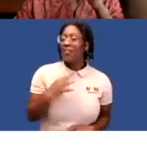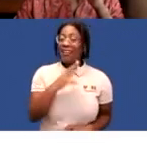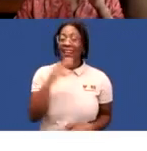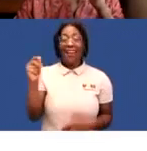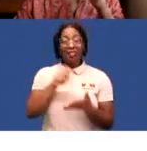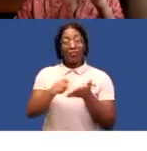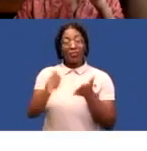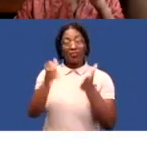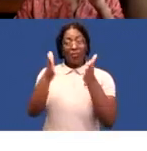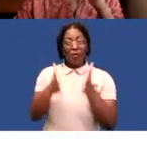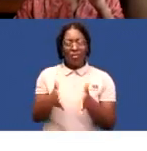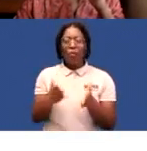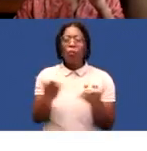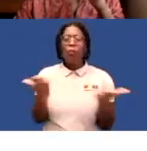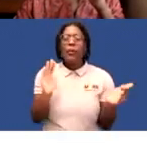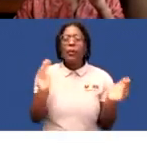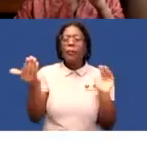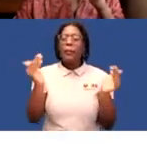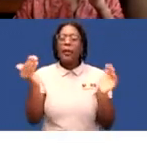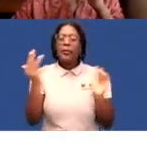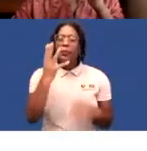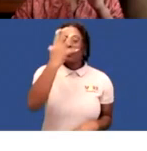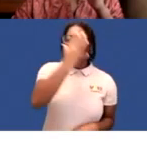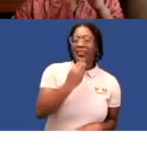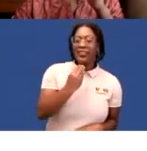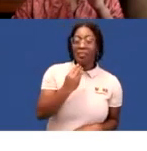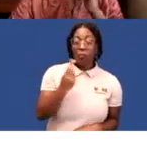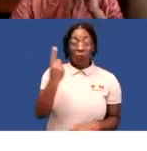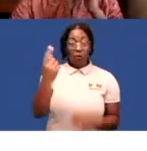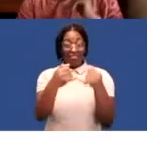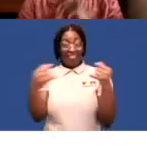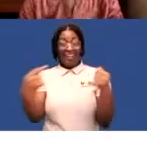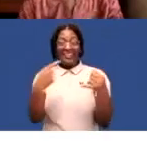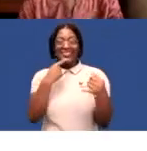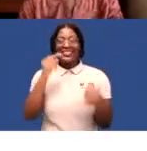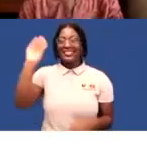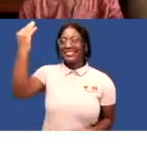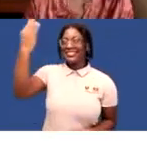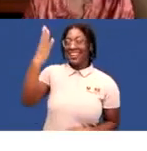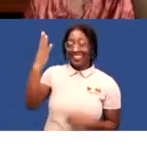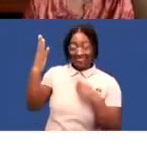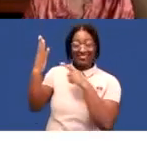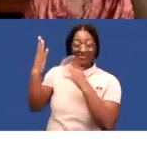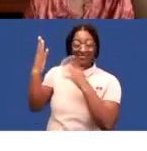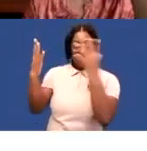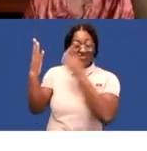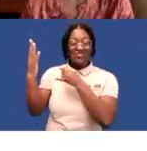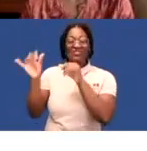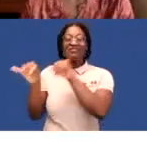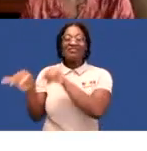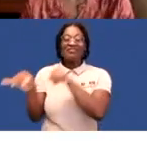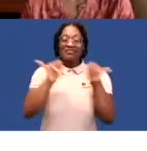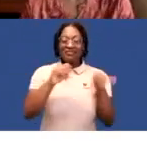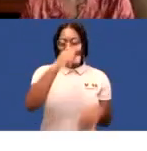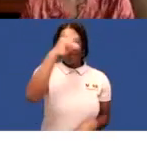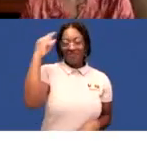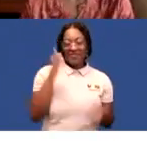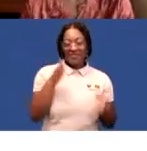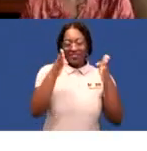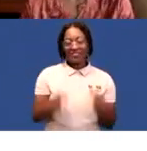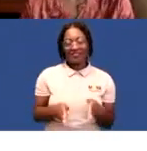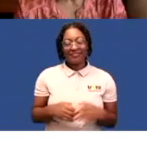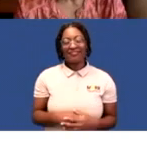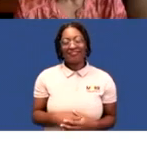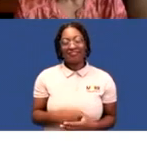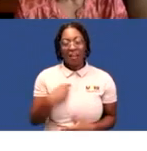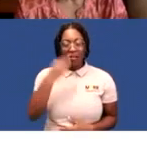one place, he compares me to the sun. I always feel so great when I read this poem. I'm explicit when I